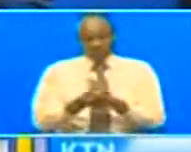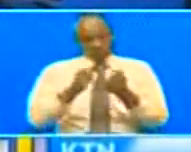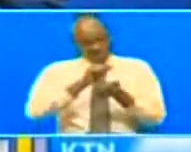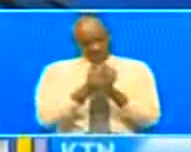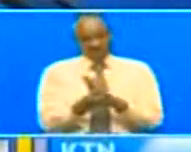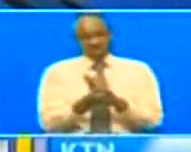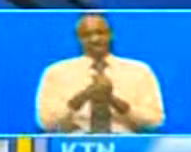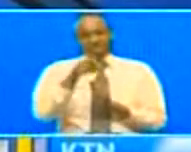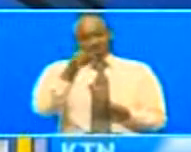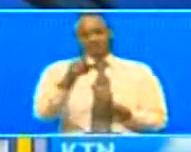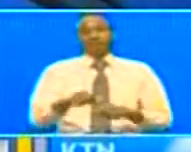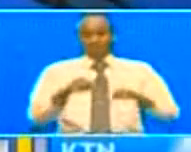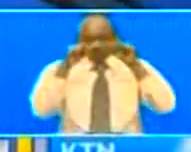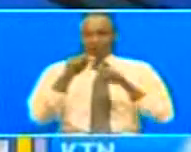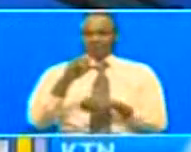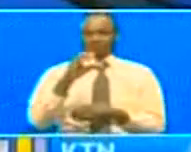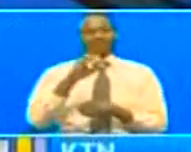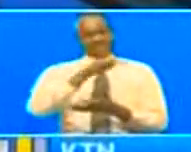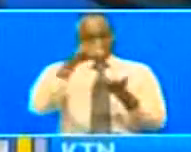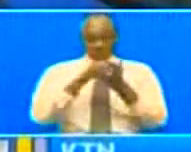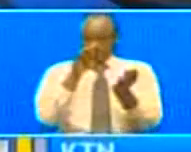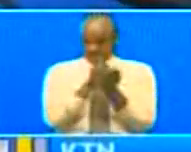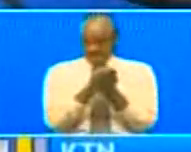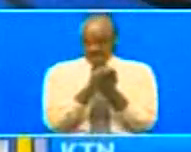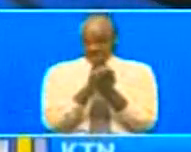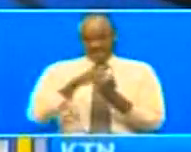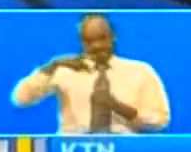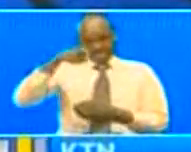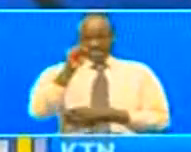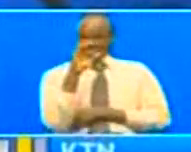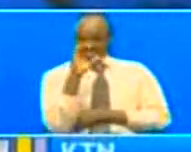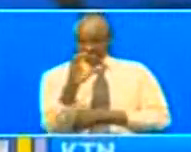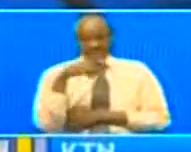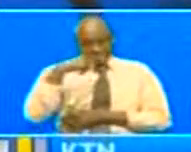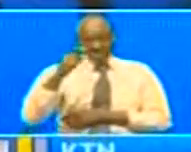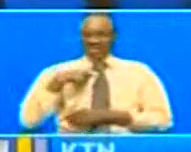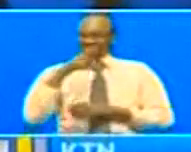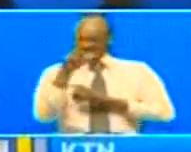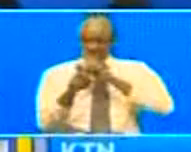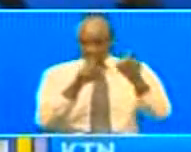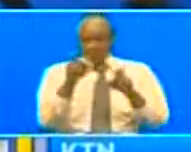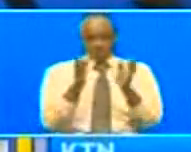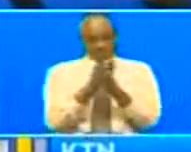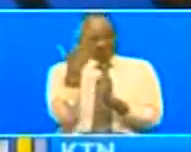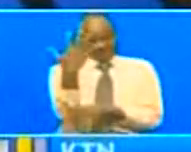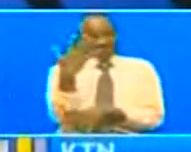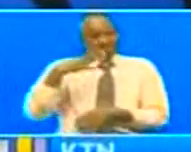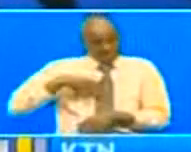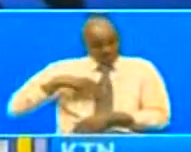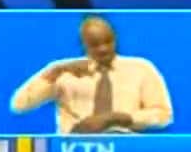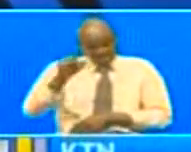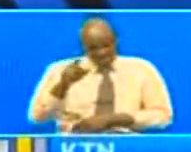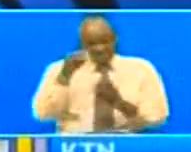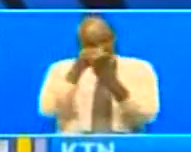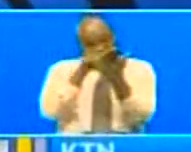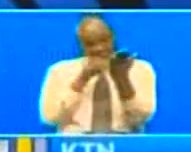of the central bank is now on the home stretch. The Public Service Commission has conducted interviews with the five finalists that have been